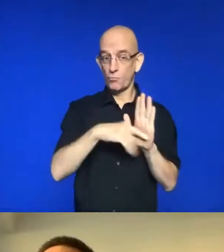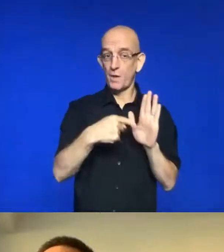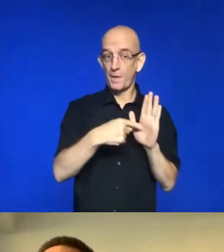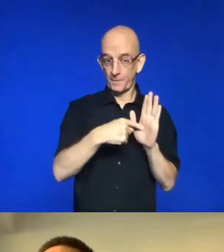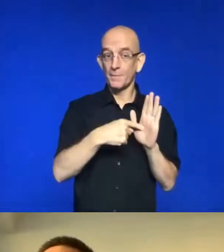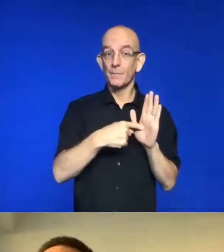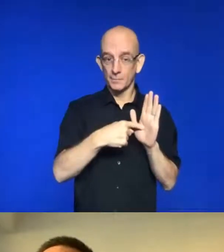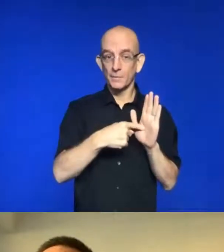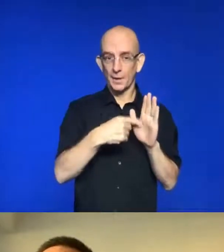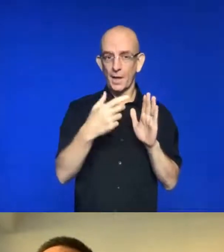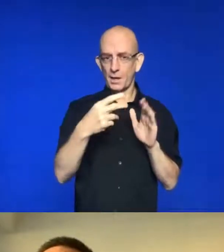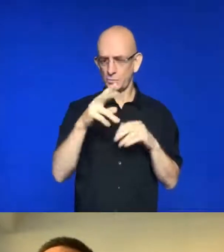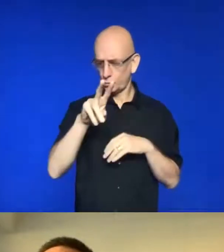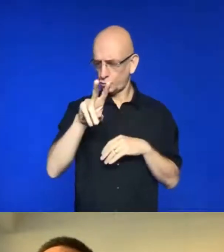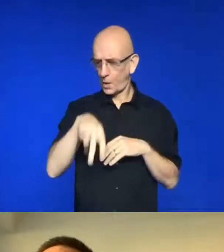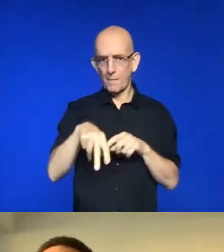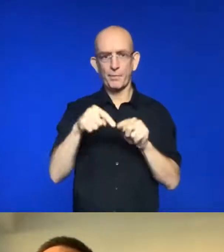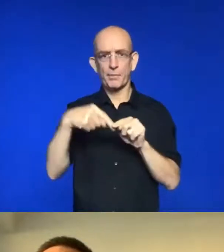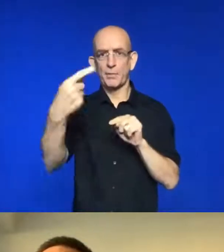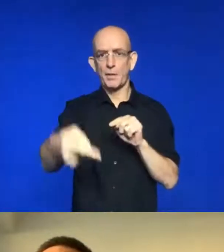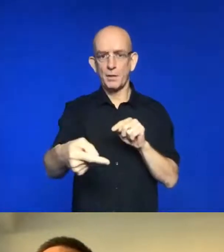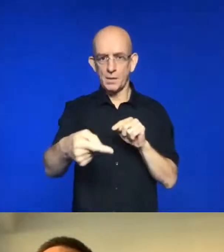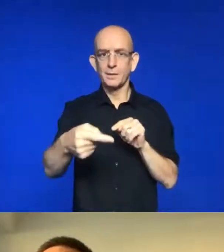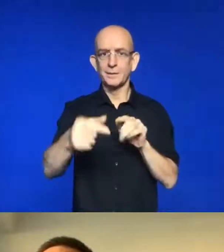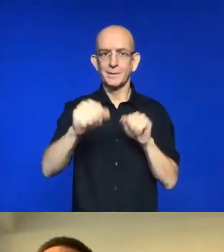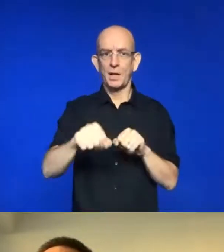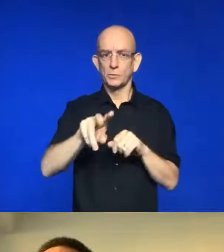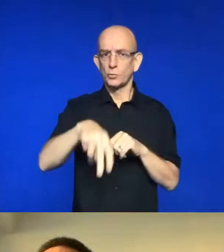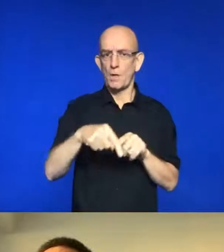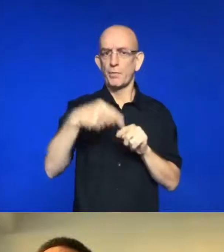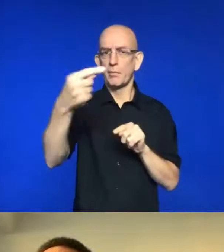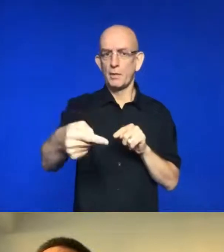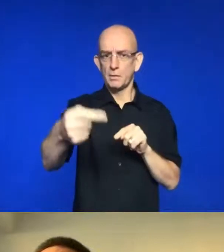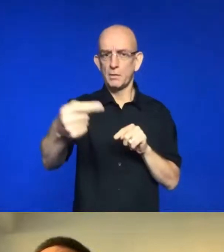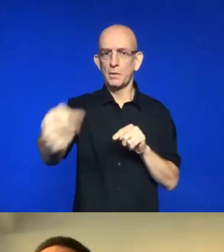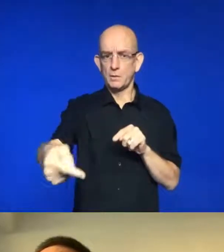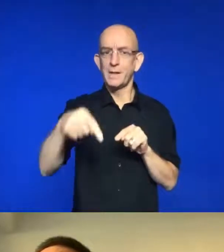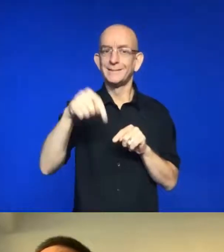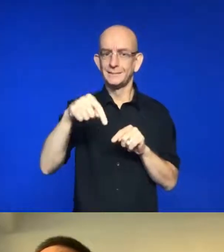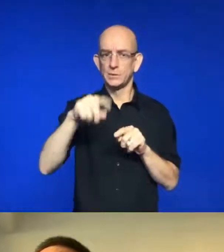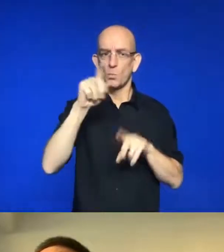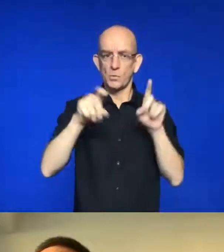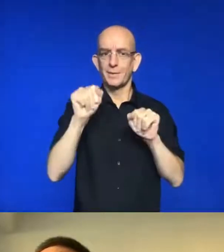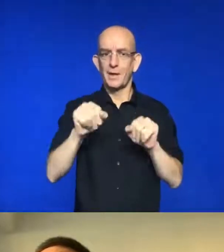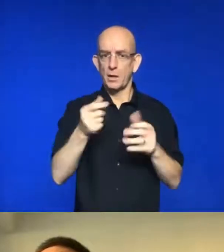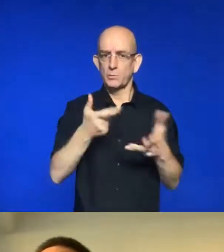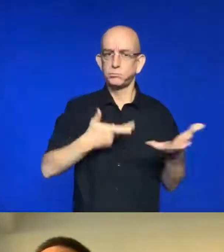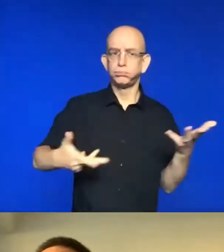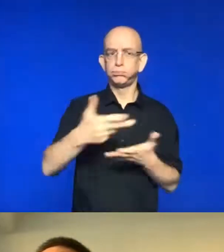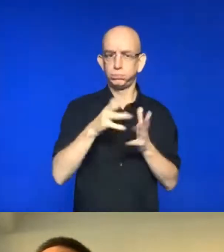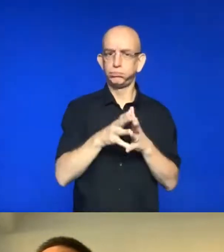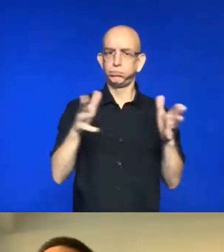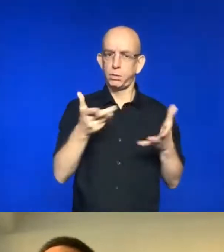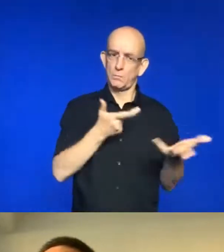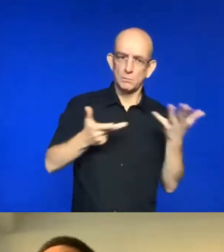And there will be specific webinar along that, so we can keep all the participants to this webinar informed if they want to join.